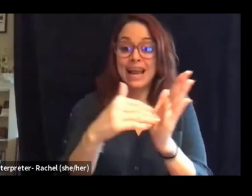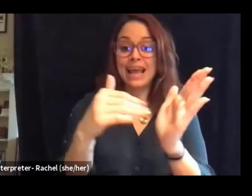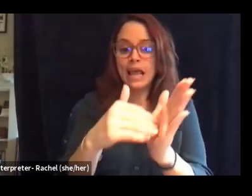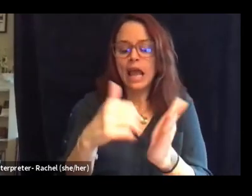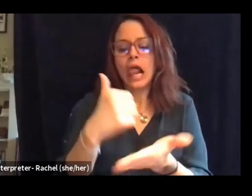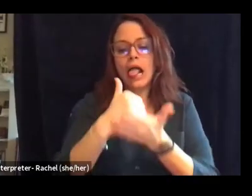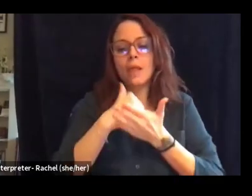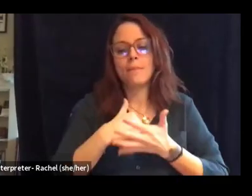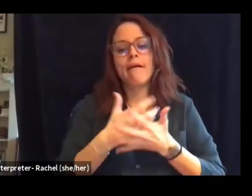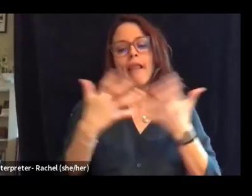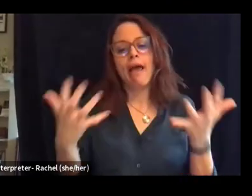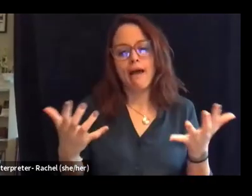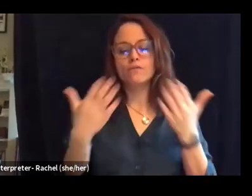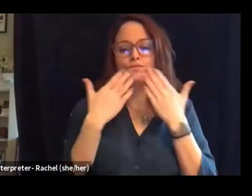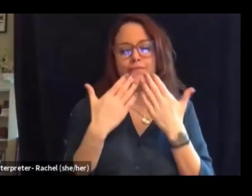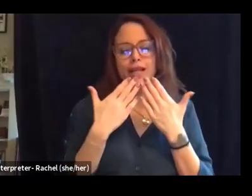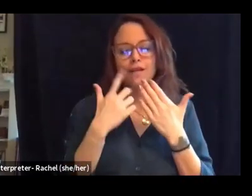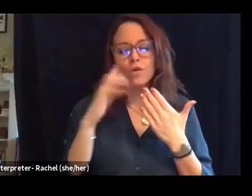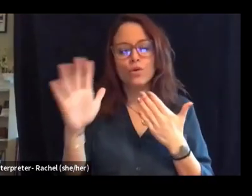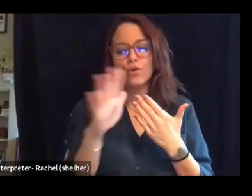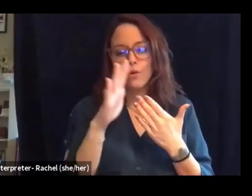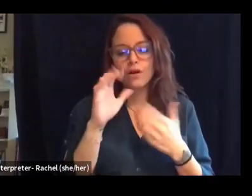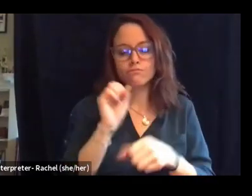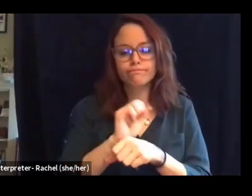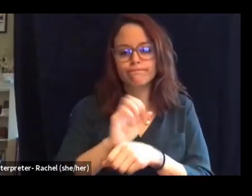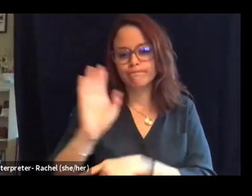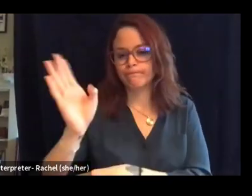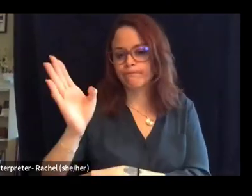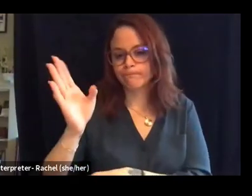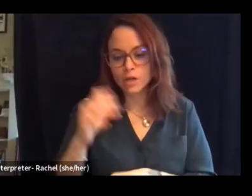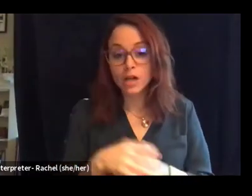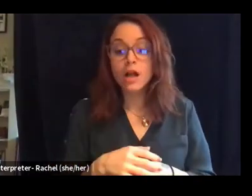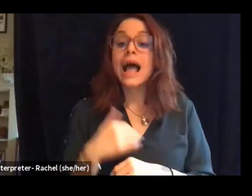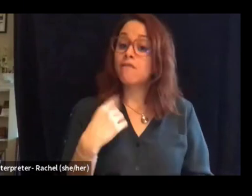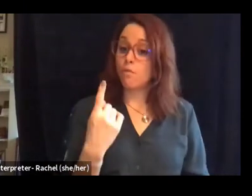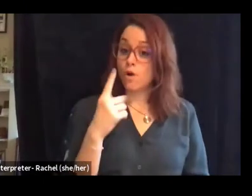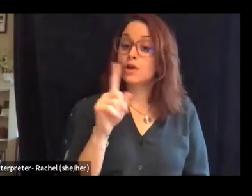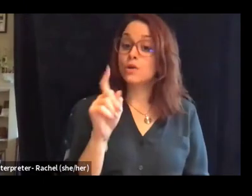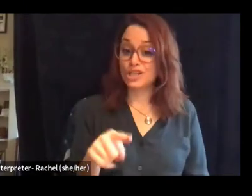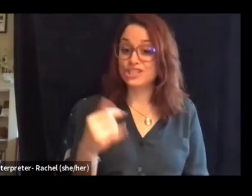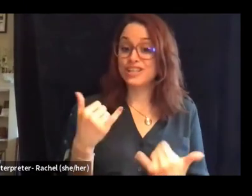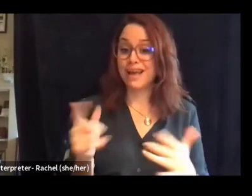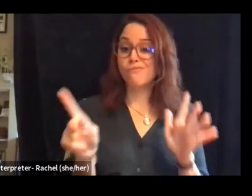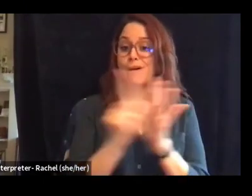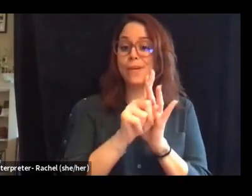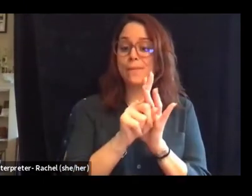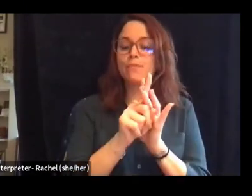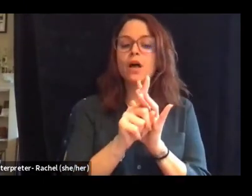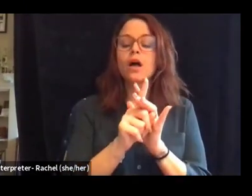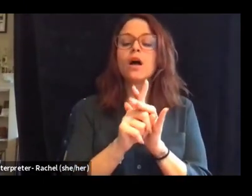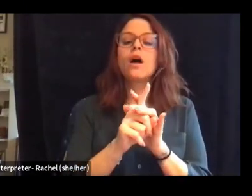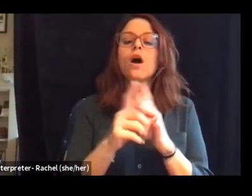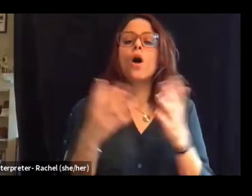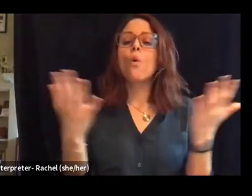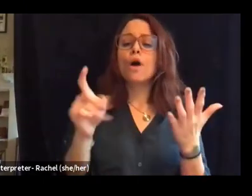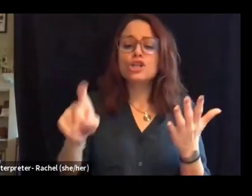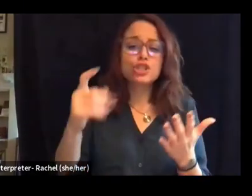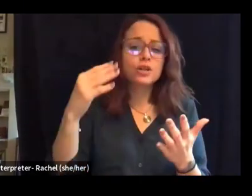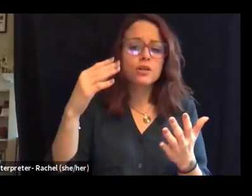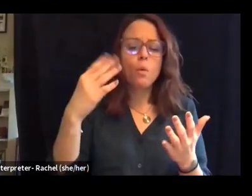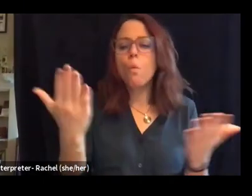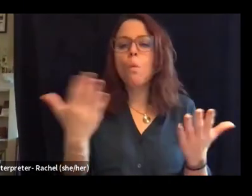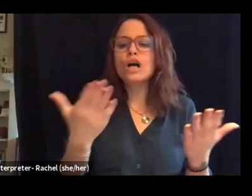great job. No, We do have a question. What should you expect to pay for